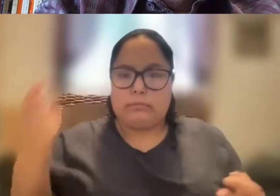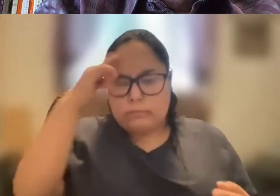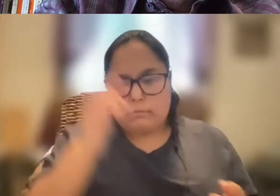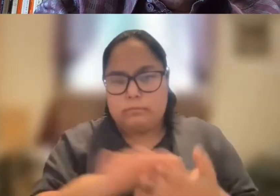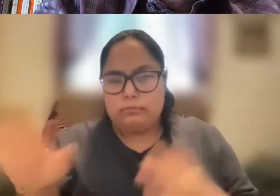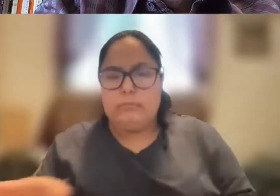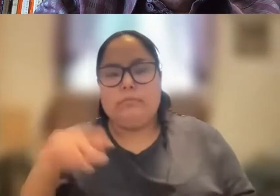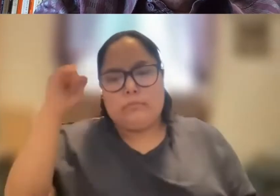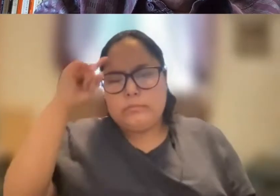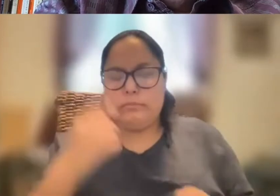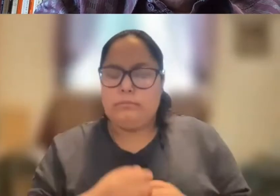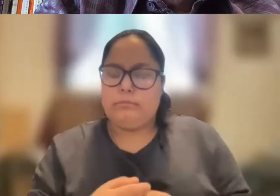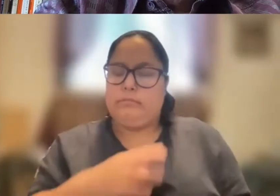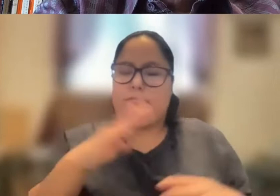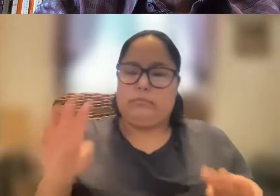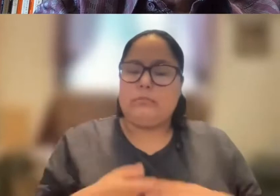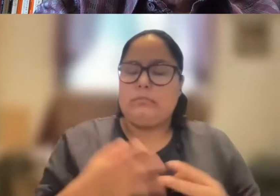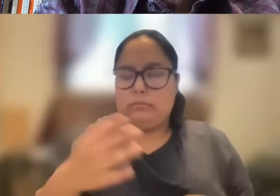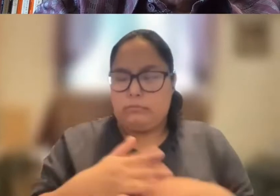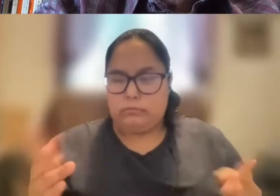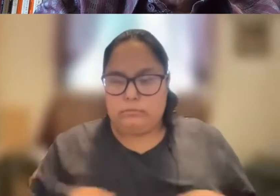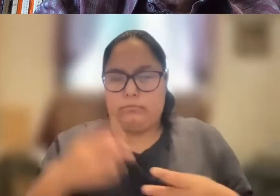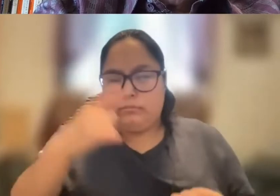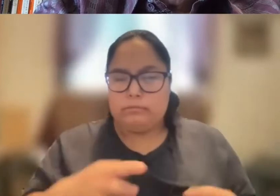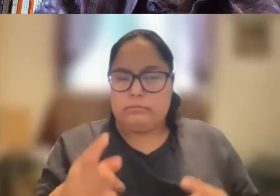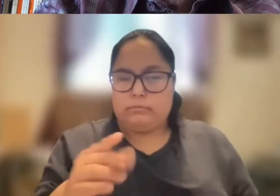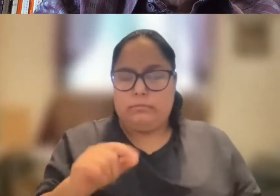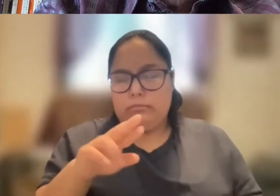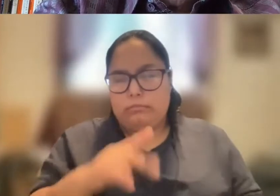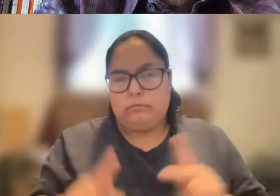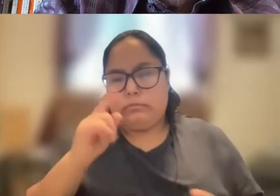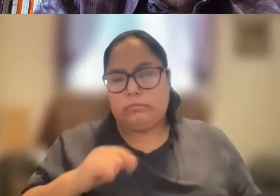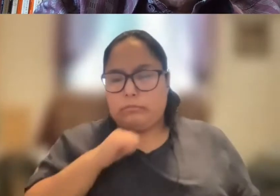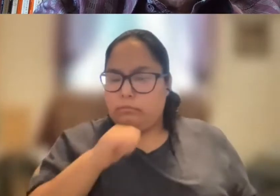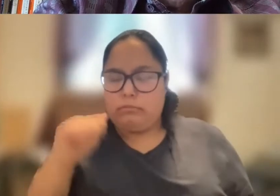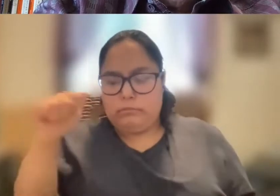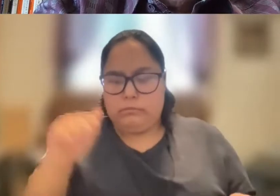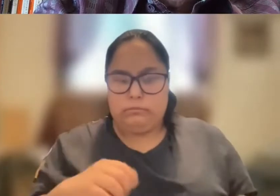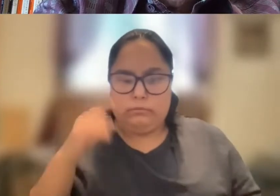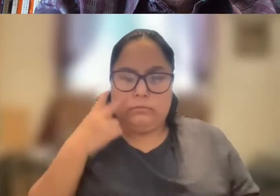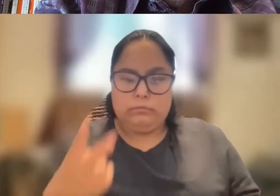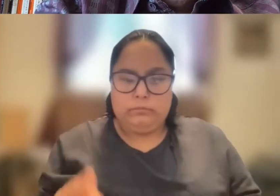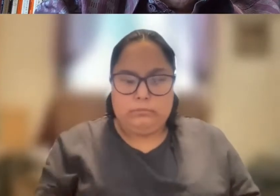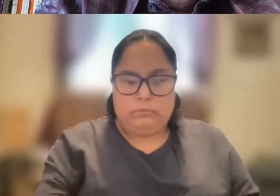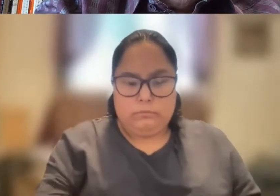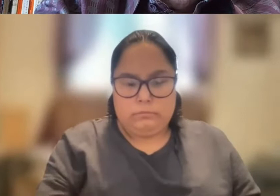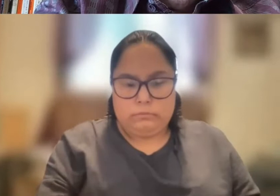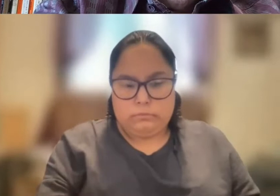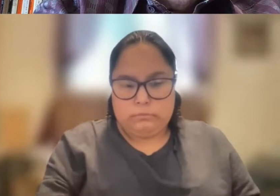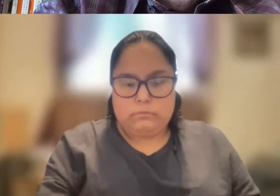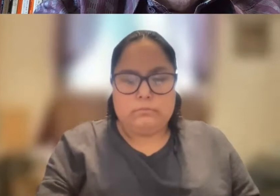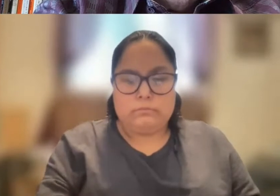room and we can put them in the doctor's offices so that people aren't ashamed or aren't being seen reaching for